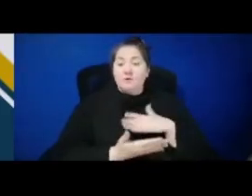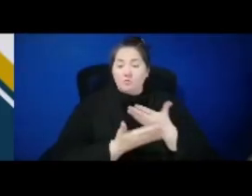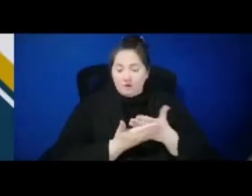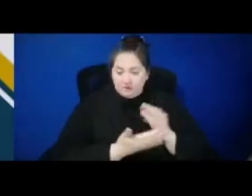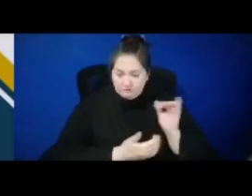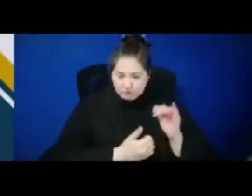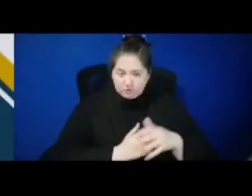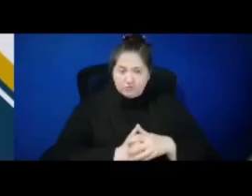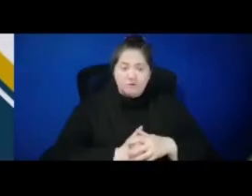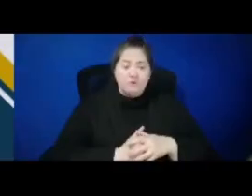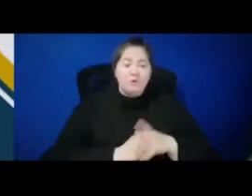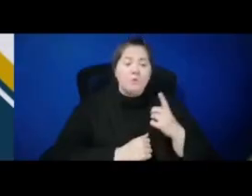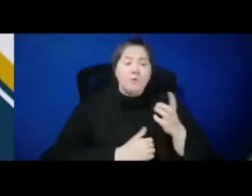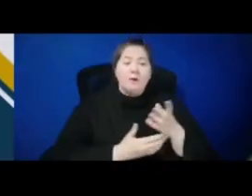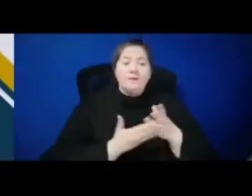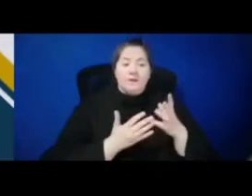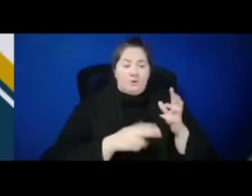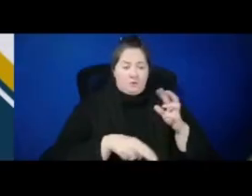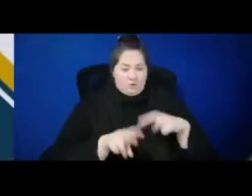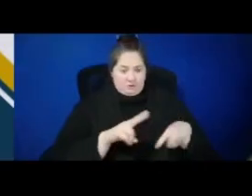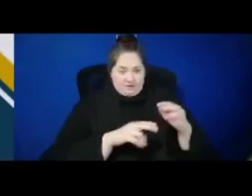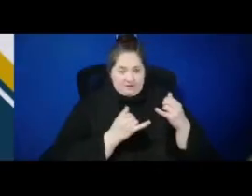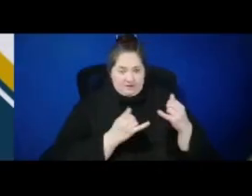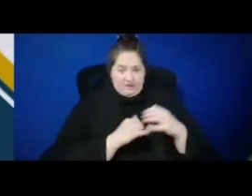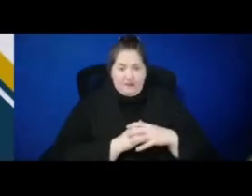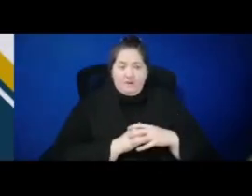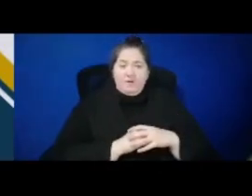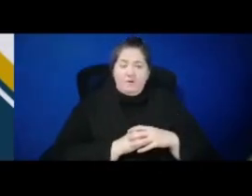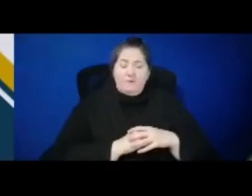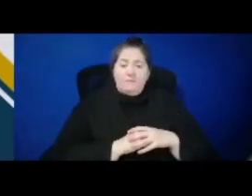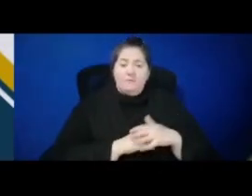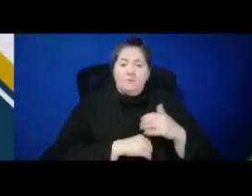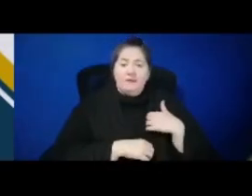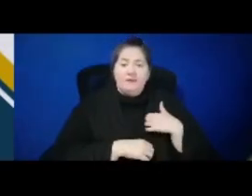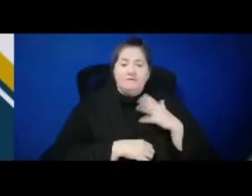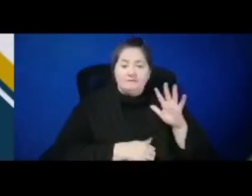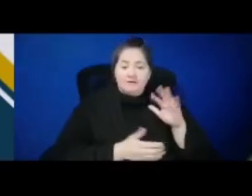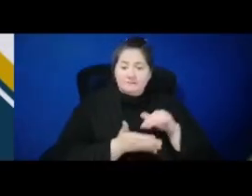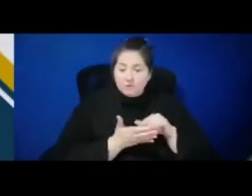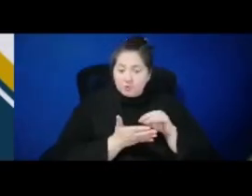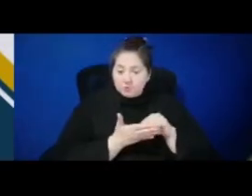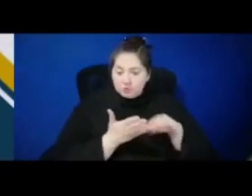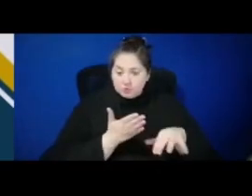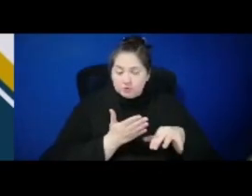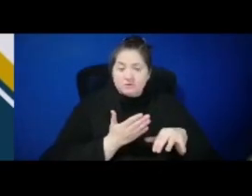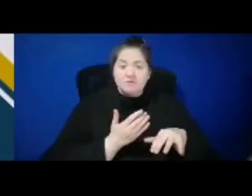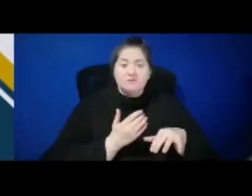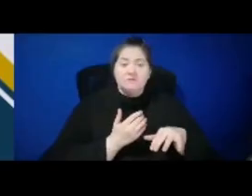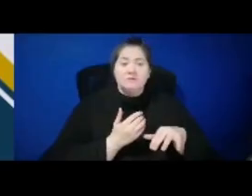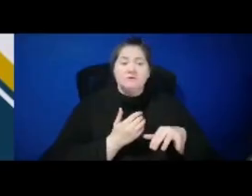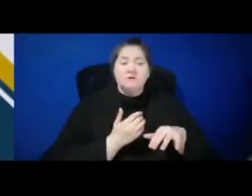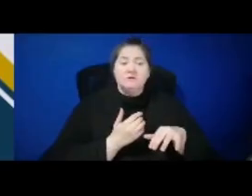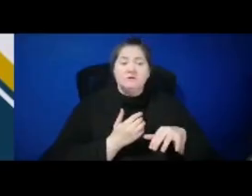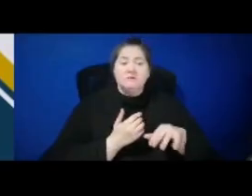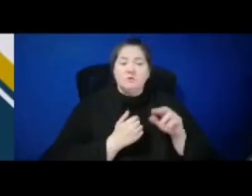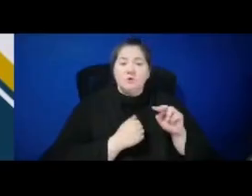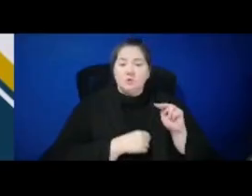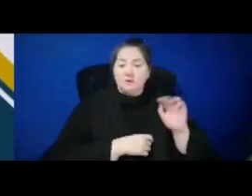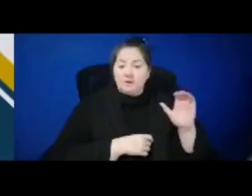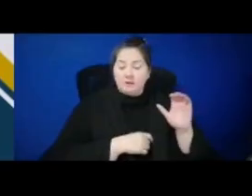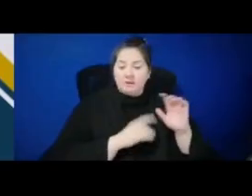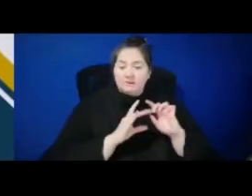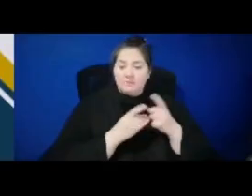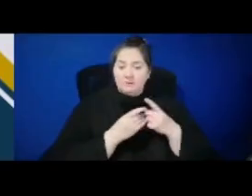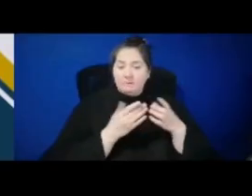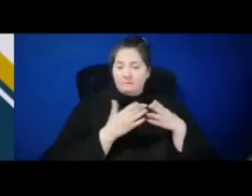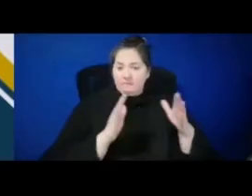us. One of the things we're looking at now is that we have 5,000 students in our, and this is from our North Carolina Department